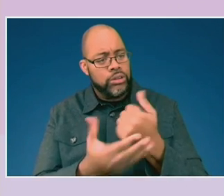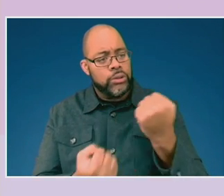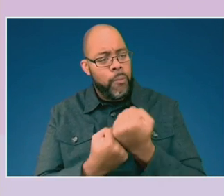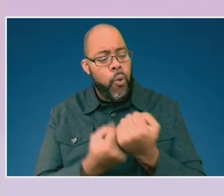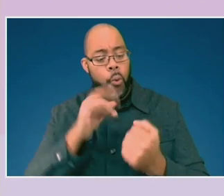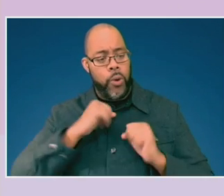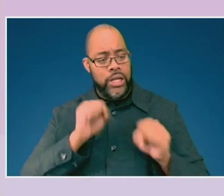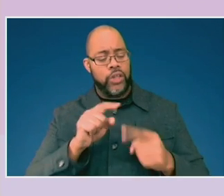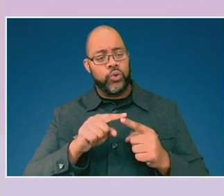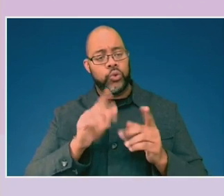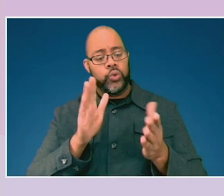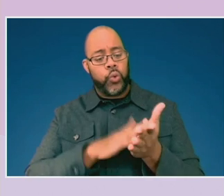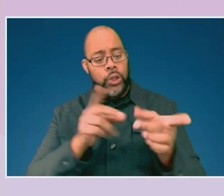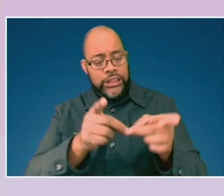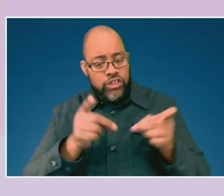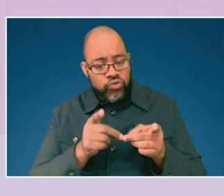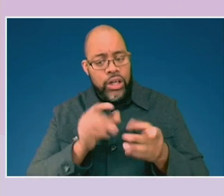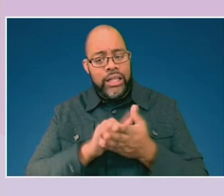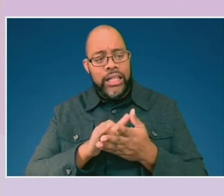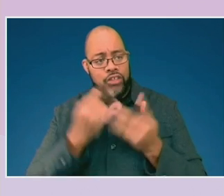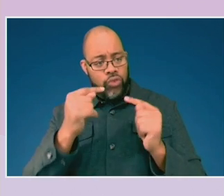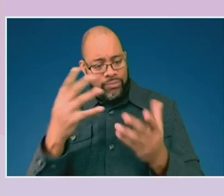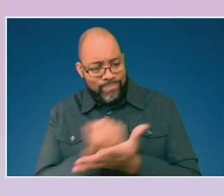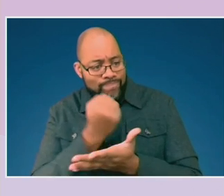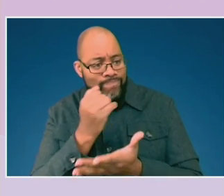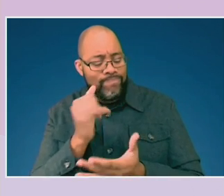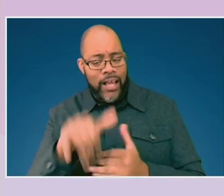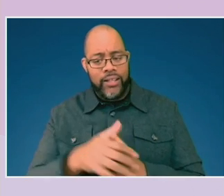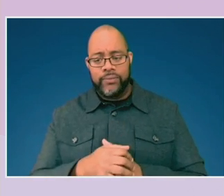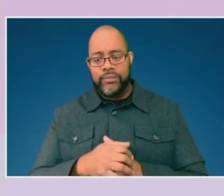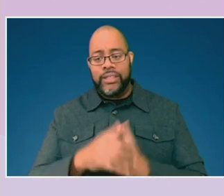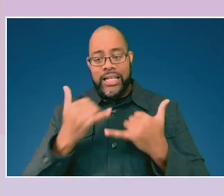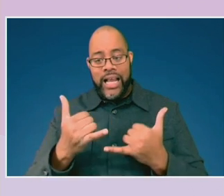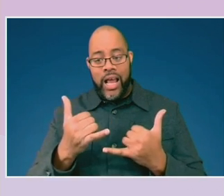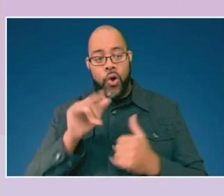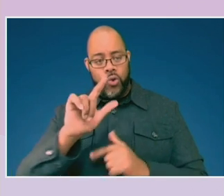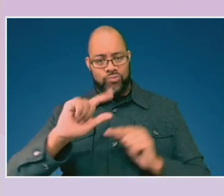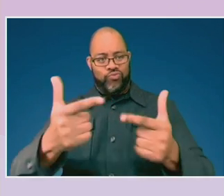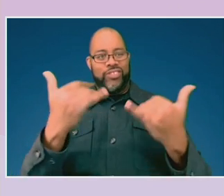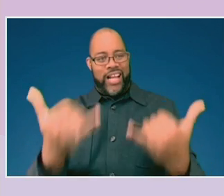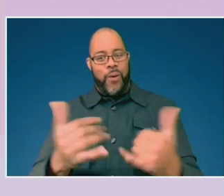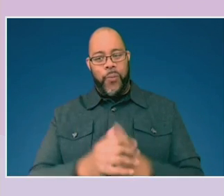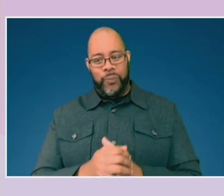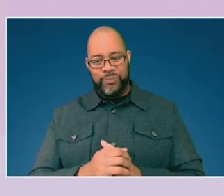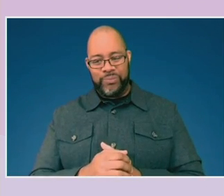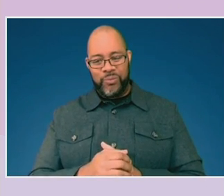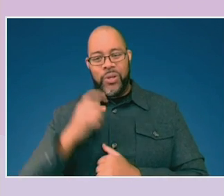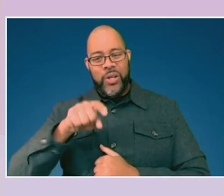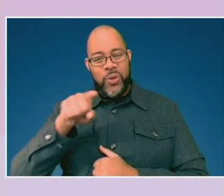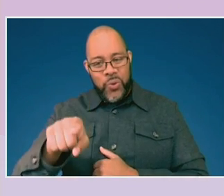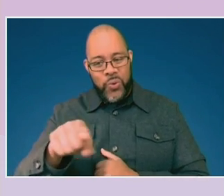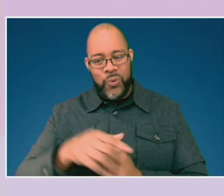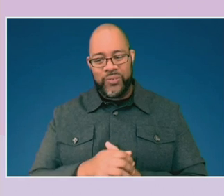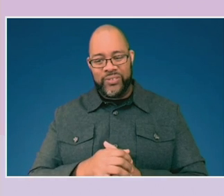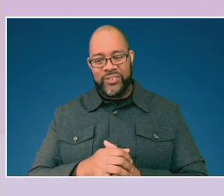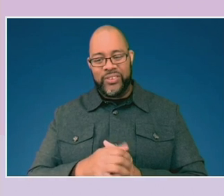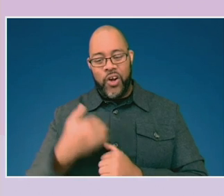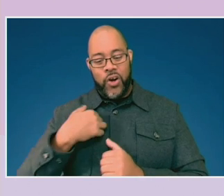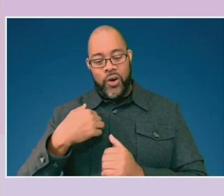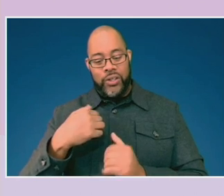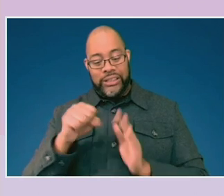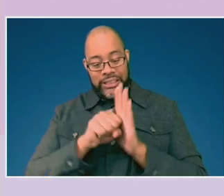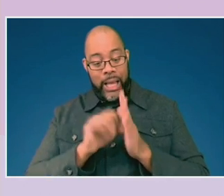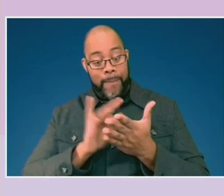school districts that are seeking it. But now it's your turn. We need you. Our state Medicaid